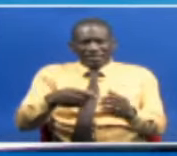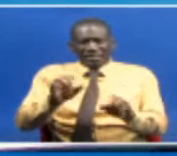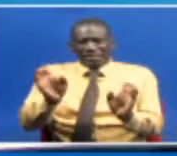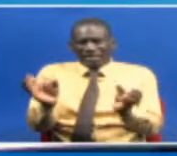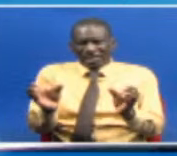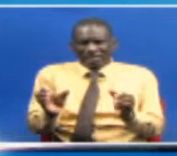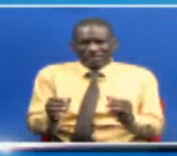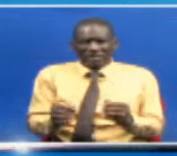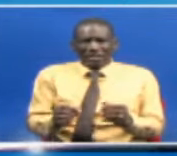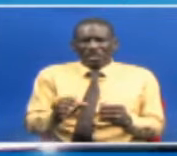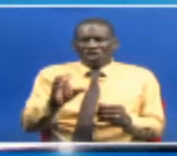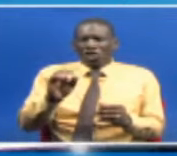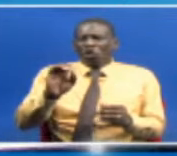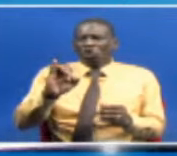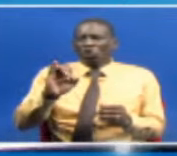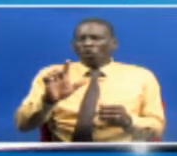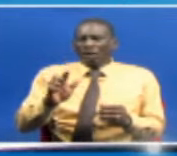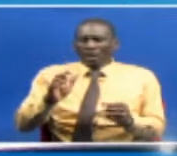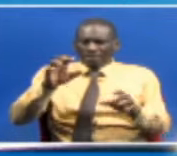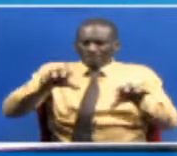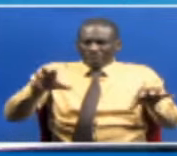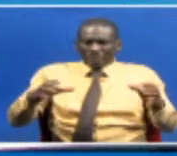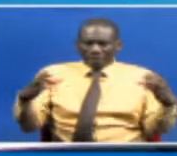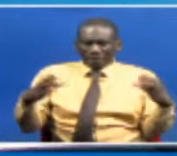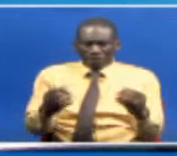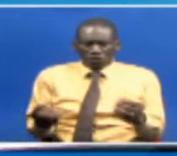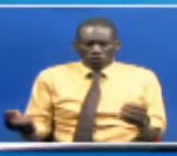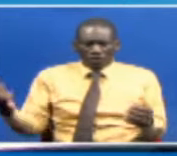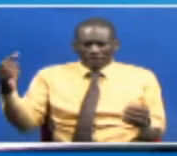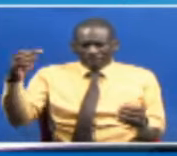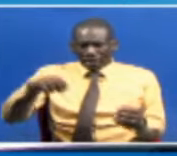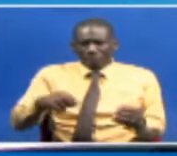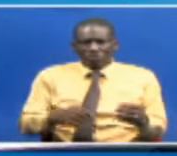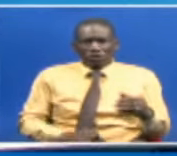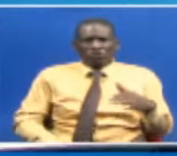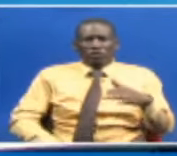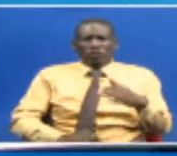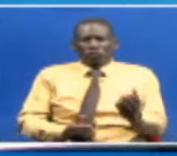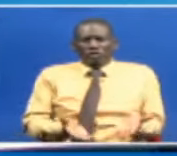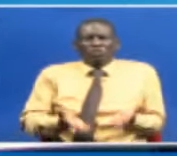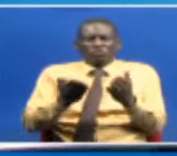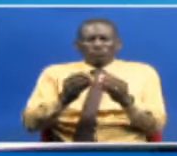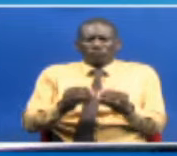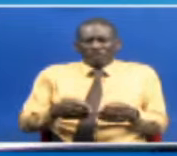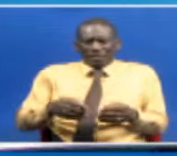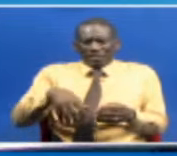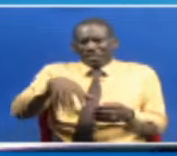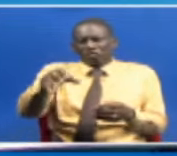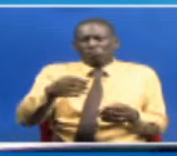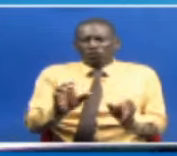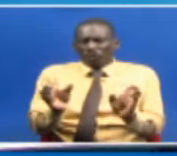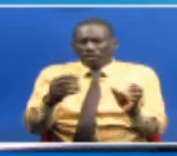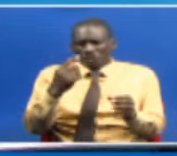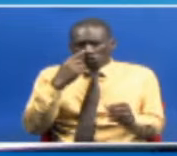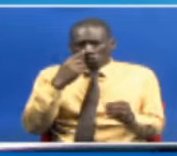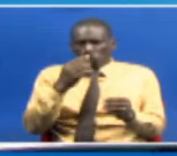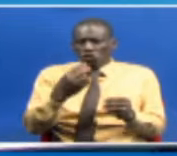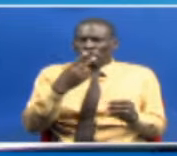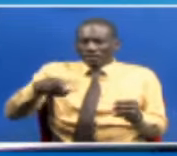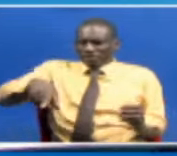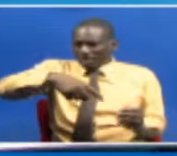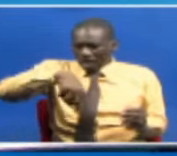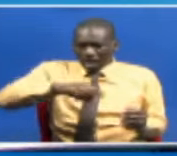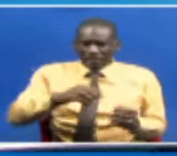the oil marketing companies, really coming in handy to improve the delivery of gas to the homes. Mm. You will see us